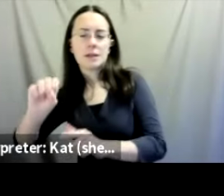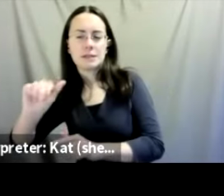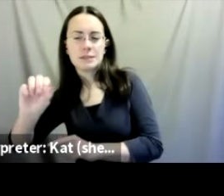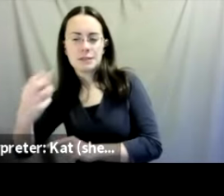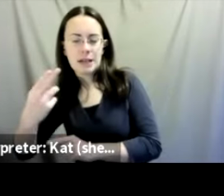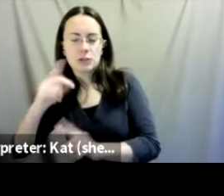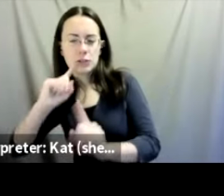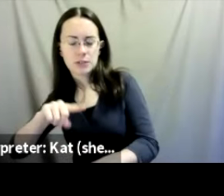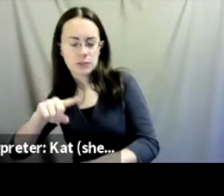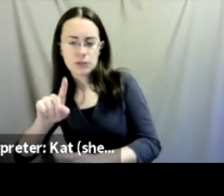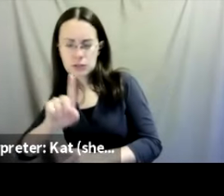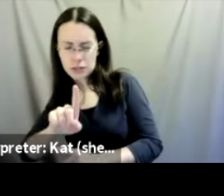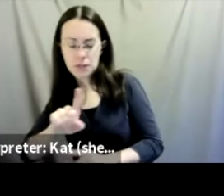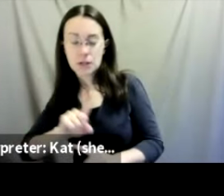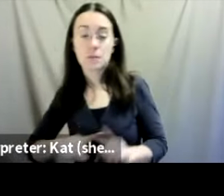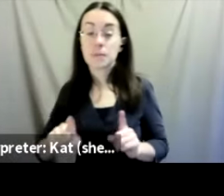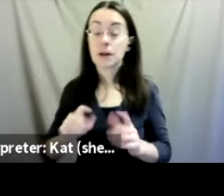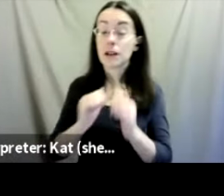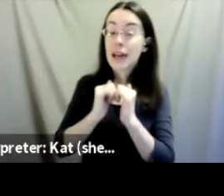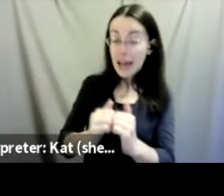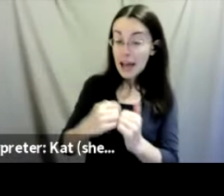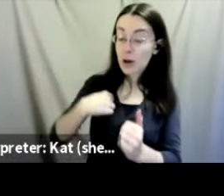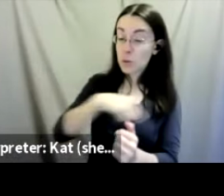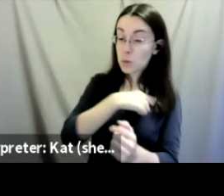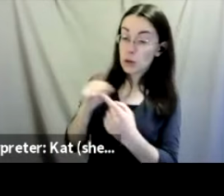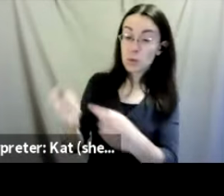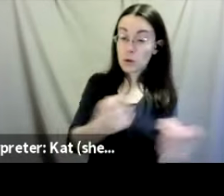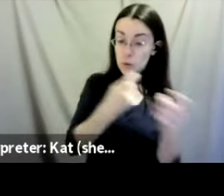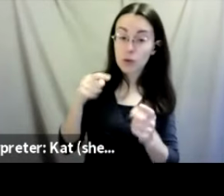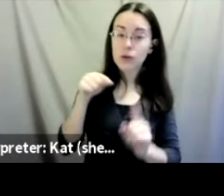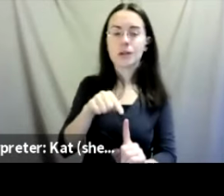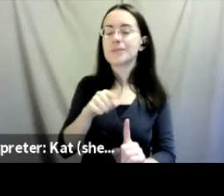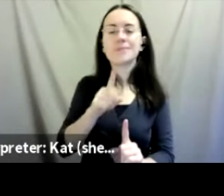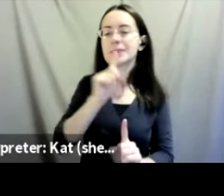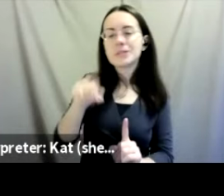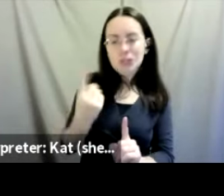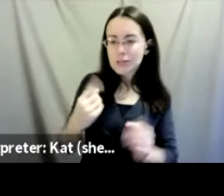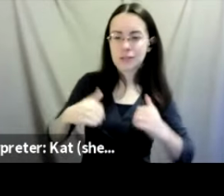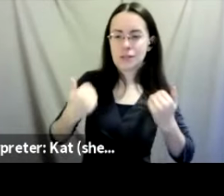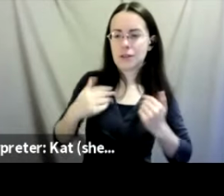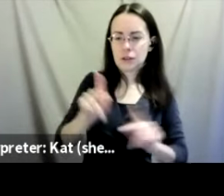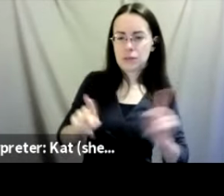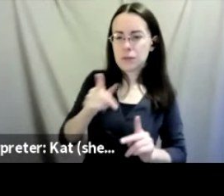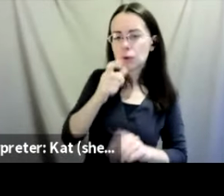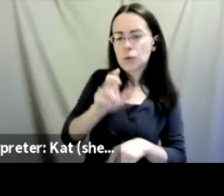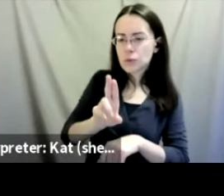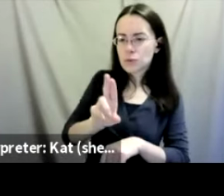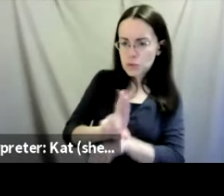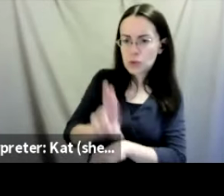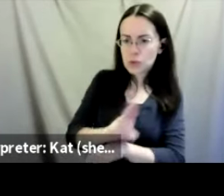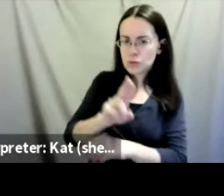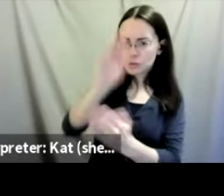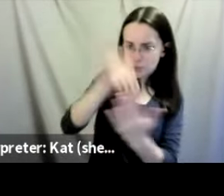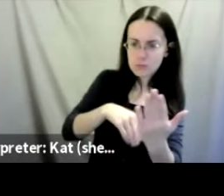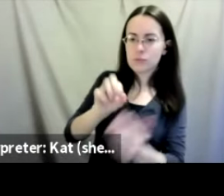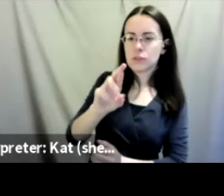I think just given the way that we recruited, it was only really young people who were accessing the survey via their phones. But